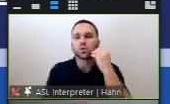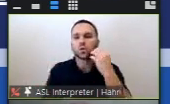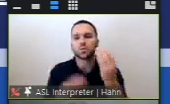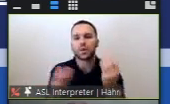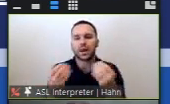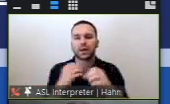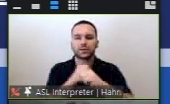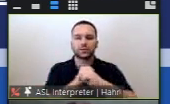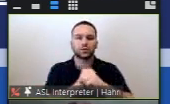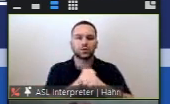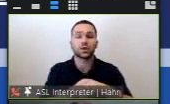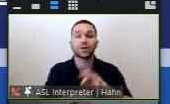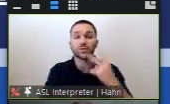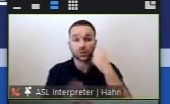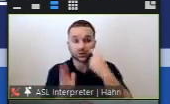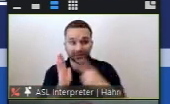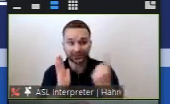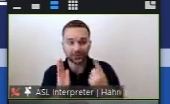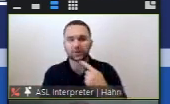say something.